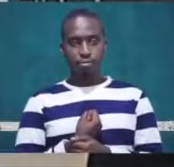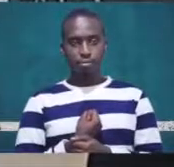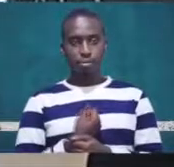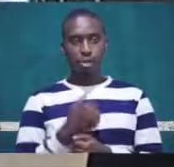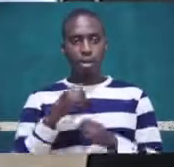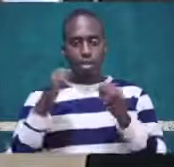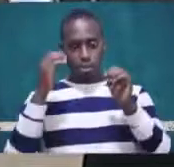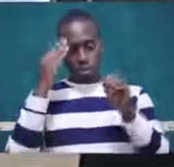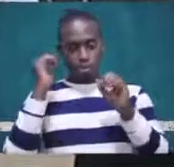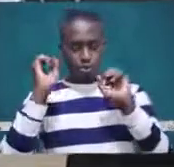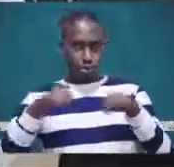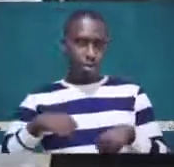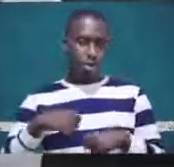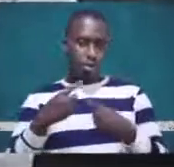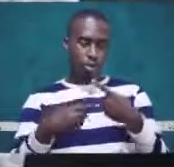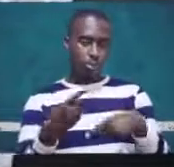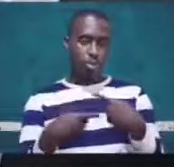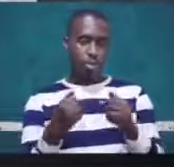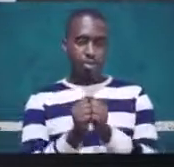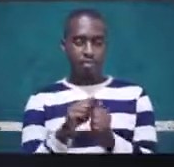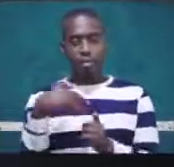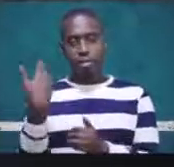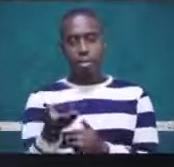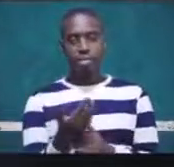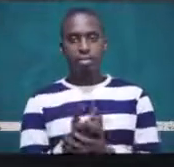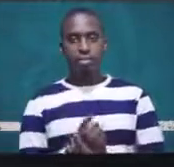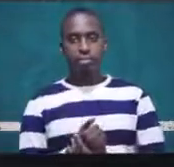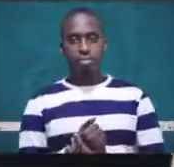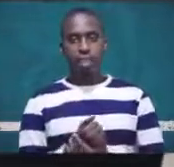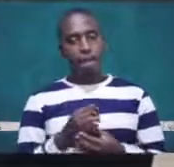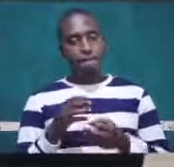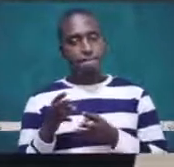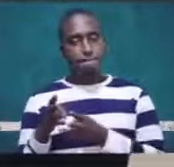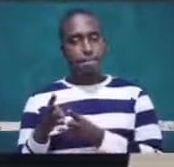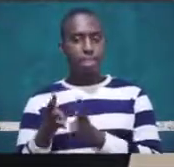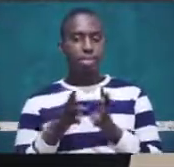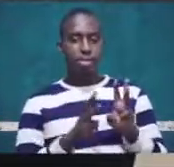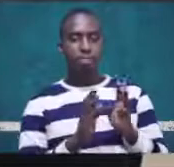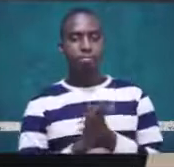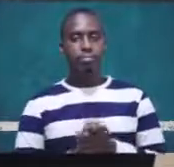so that we can continue with the next method. Okay.